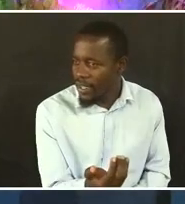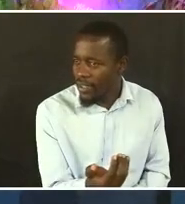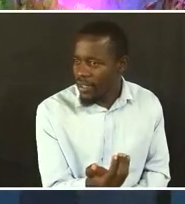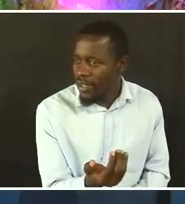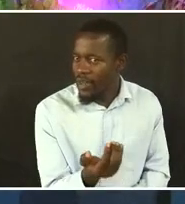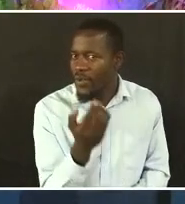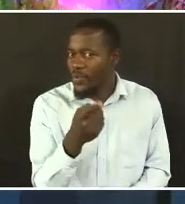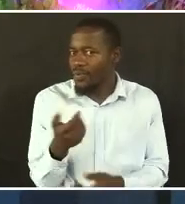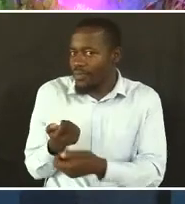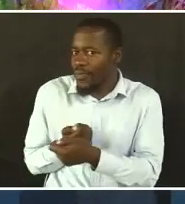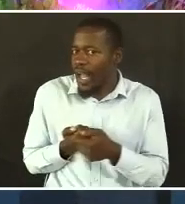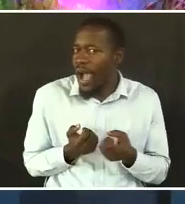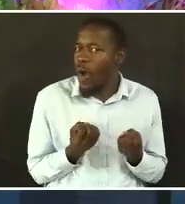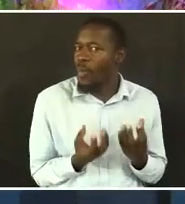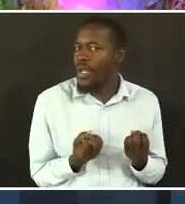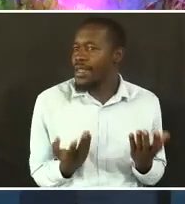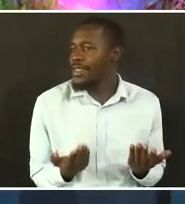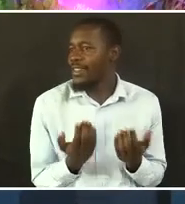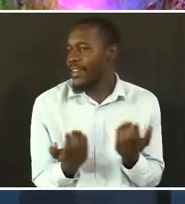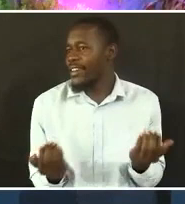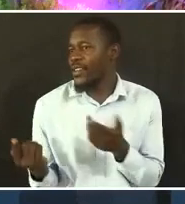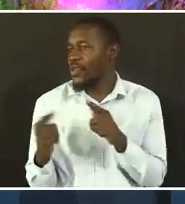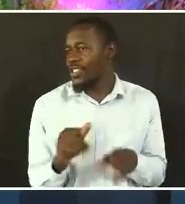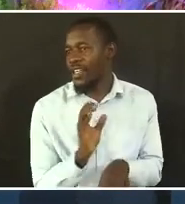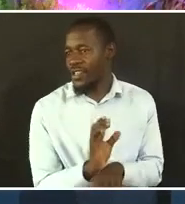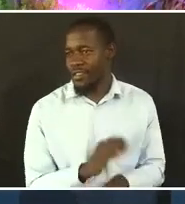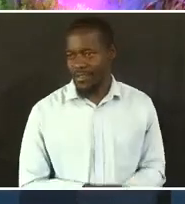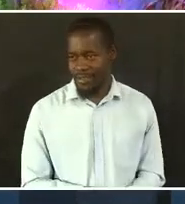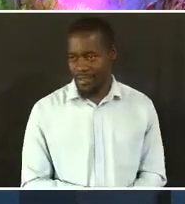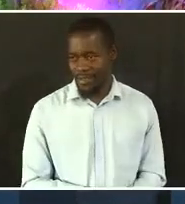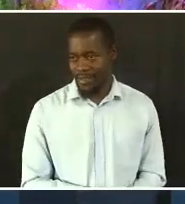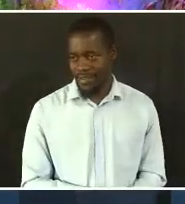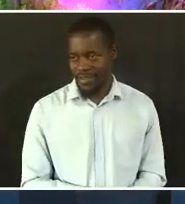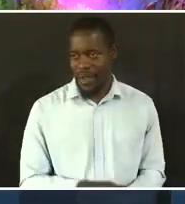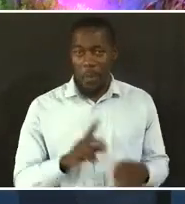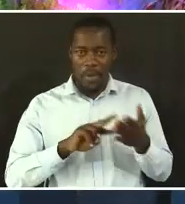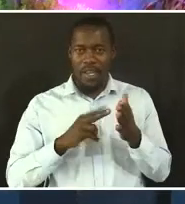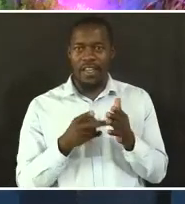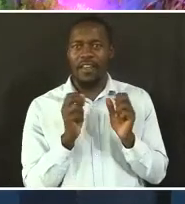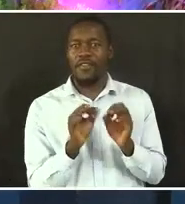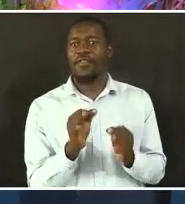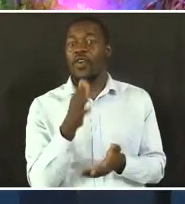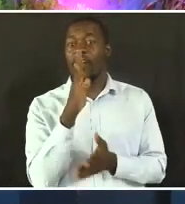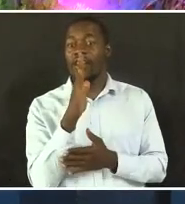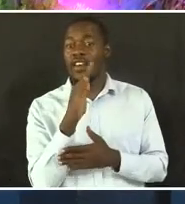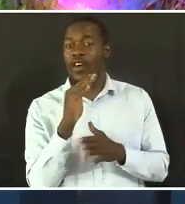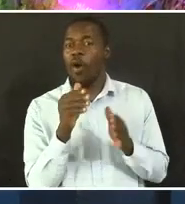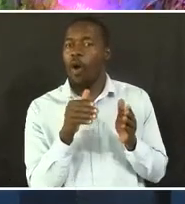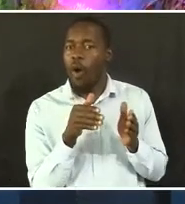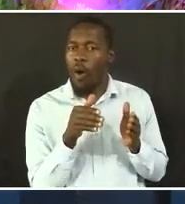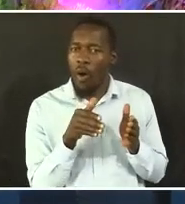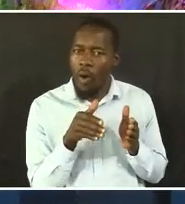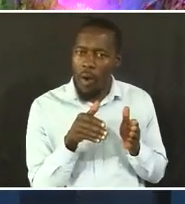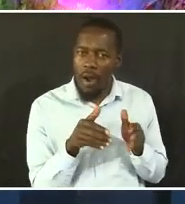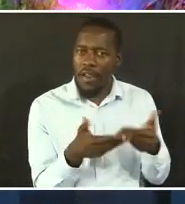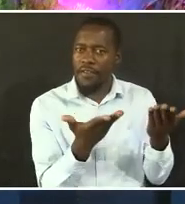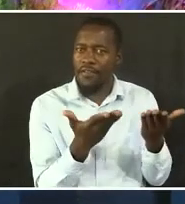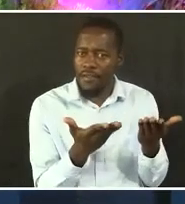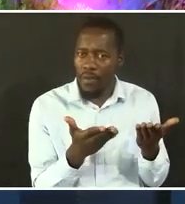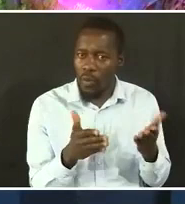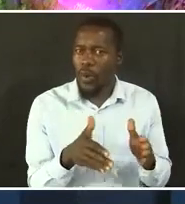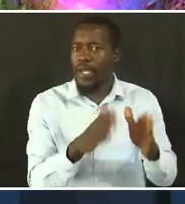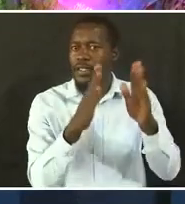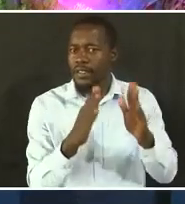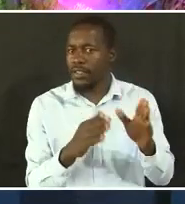When God opens opportunity for us to go and minister, I saw you are being begged over here to contribute towards